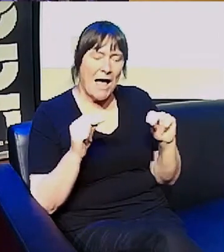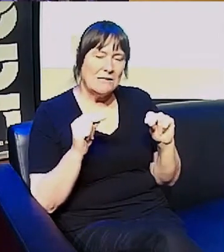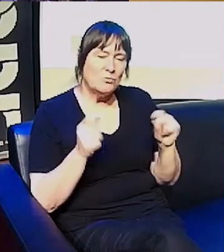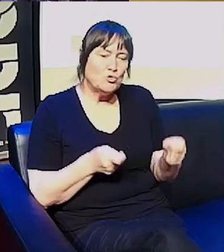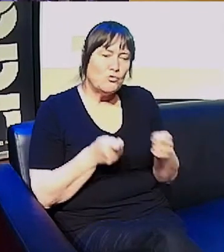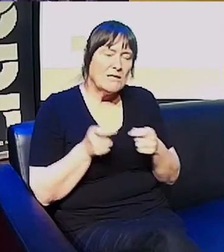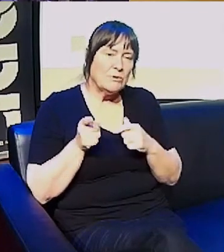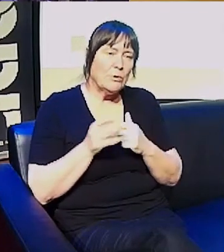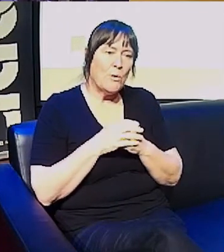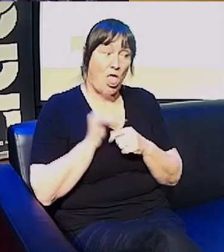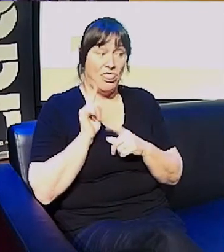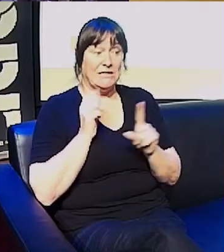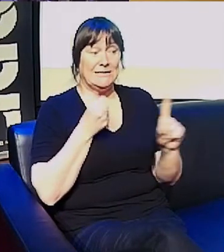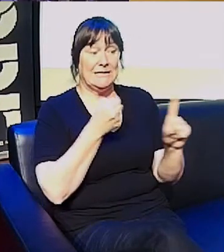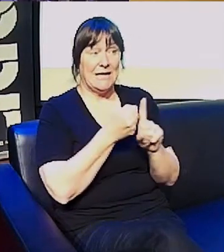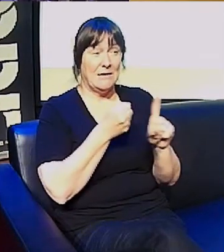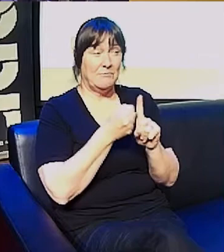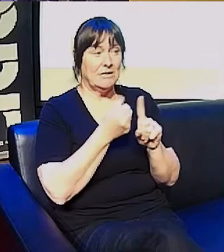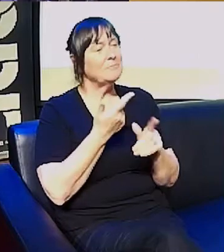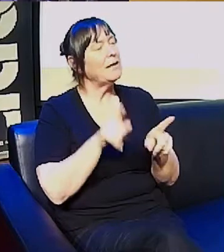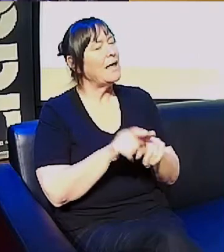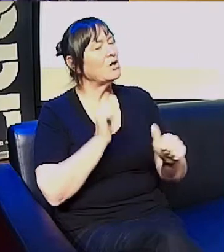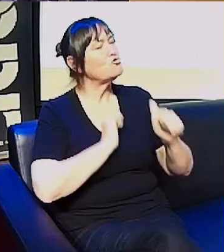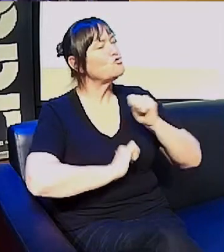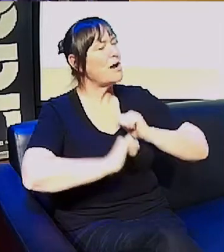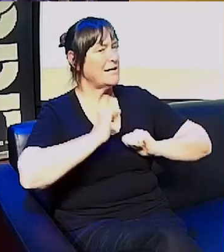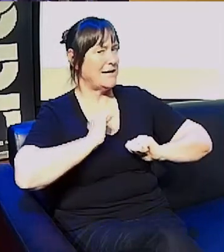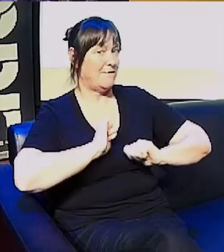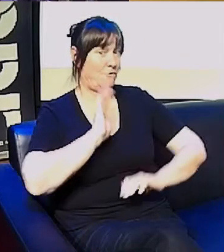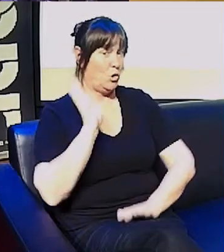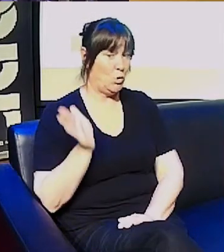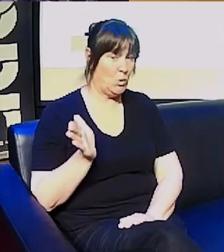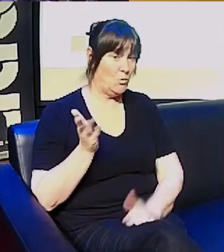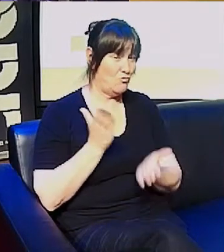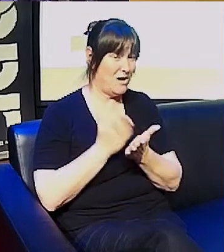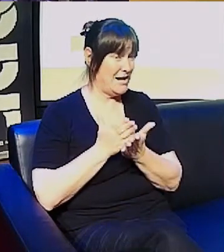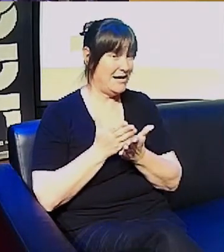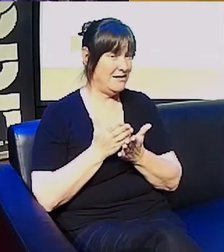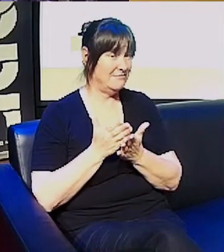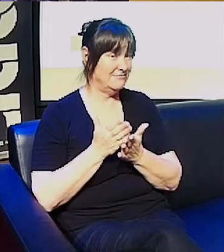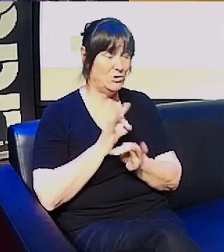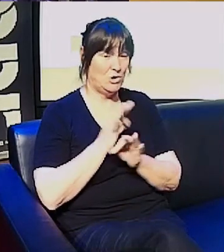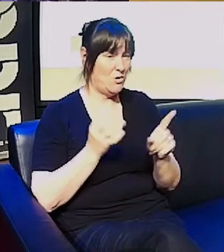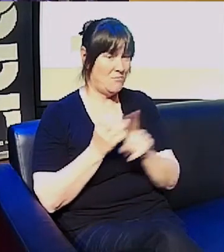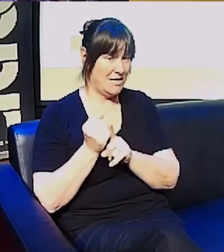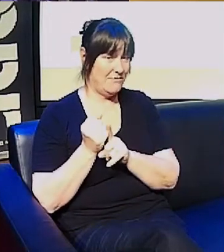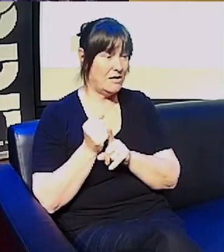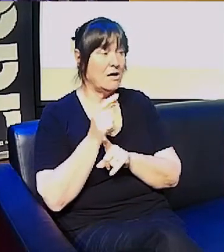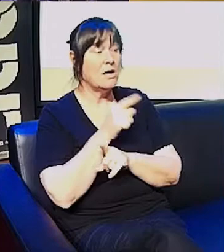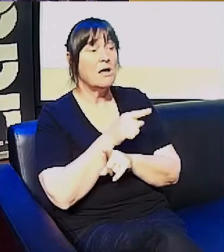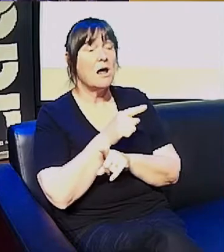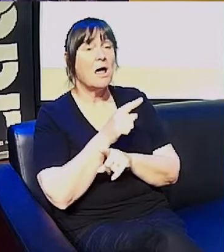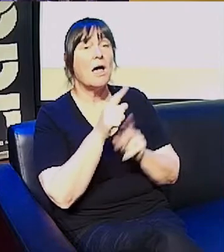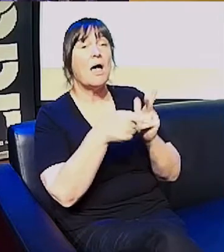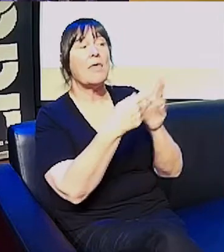that this campaign's a bit of a training ground for you, and that perhaps, say, when Ian McKelvey retires in